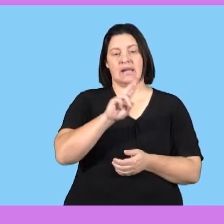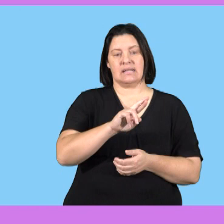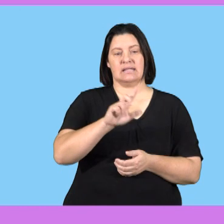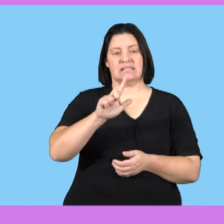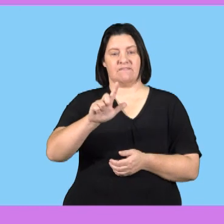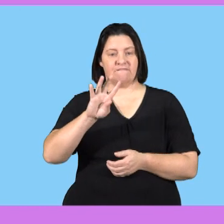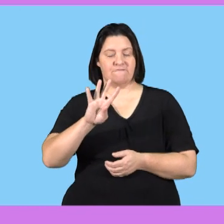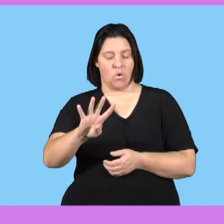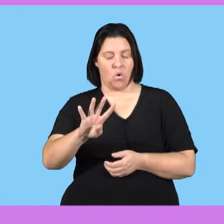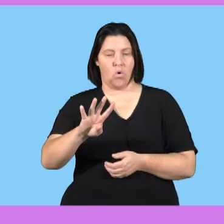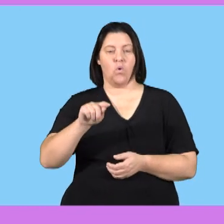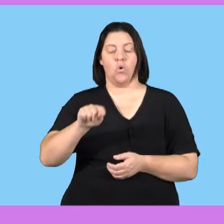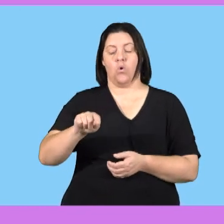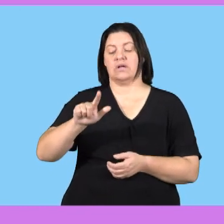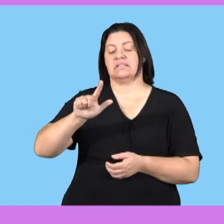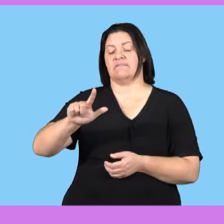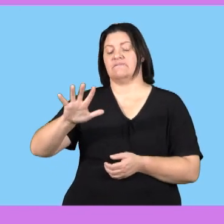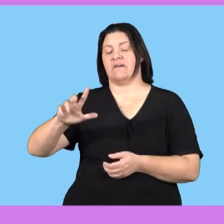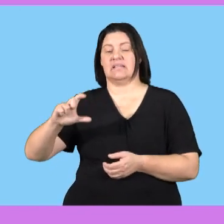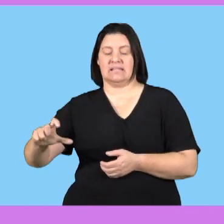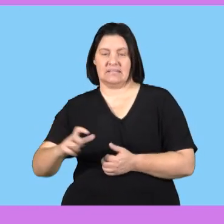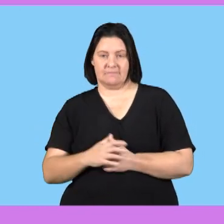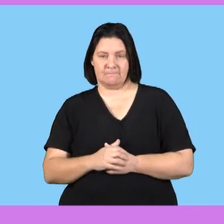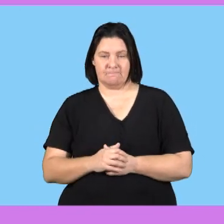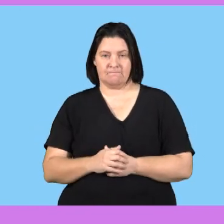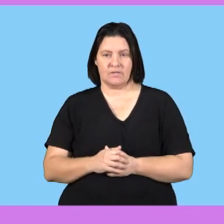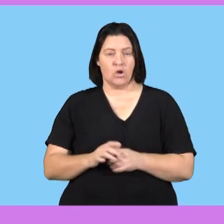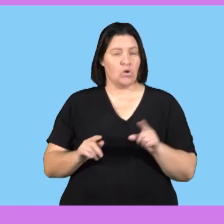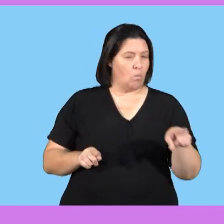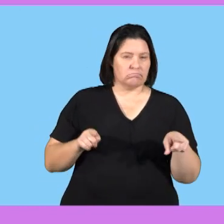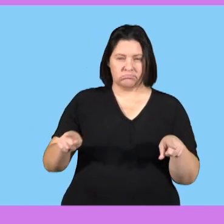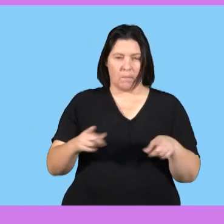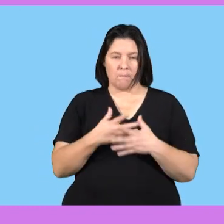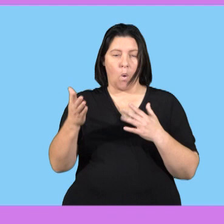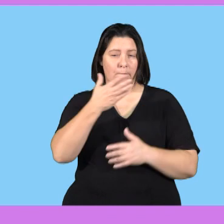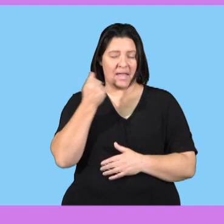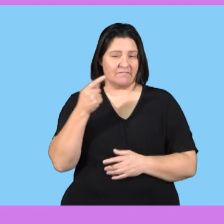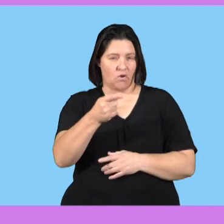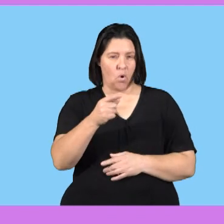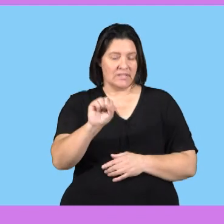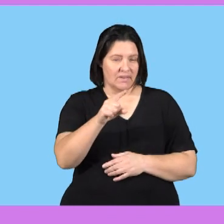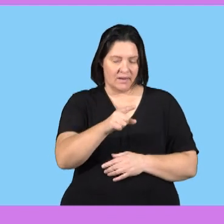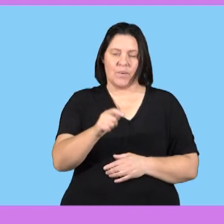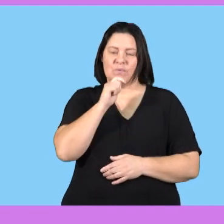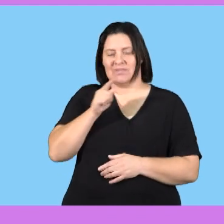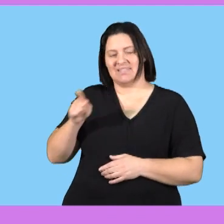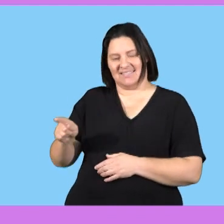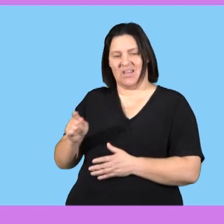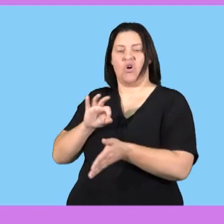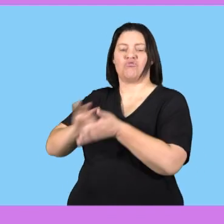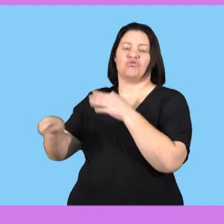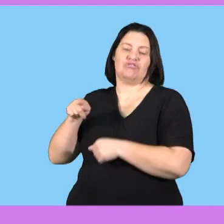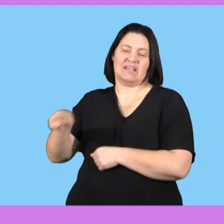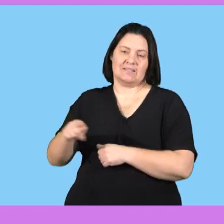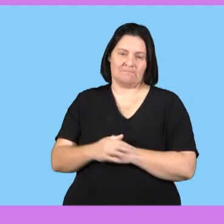74 rand and 75 cents. So which option will be best for Stephen to use?